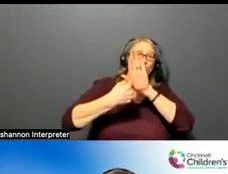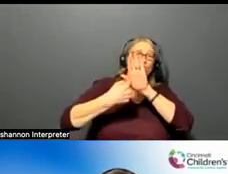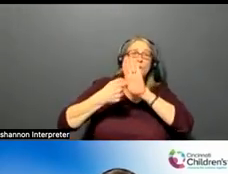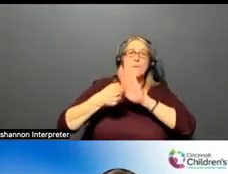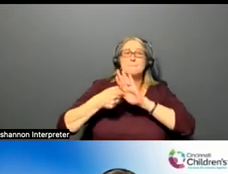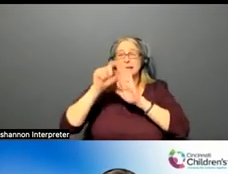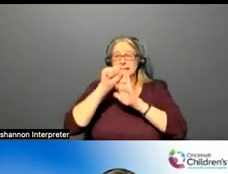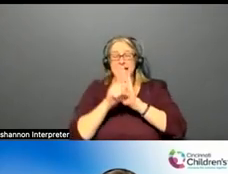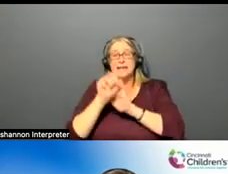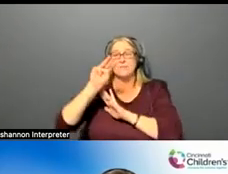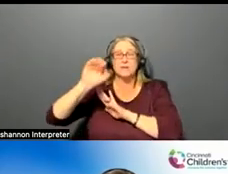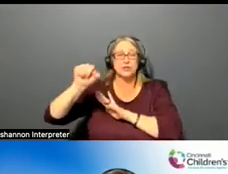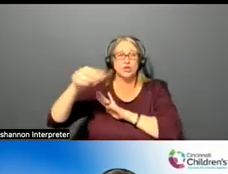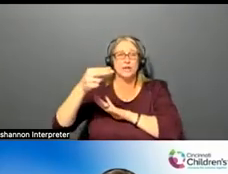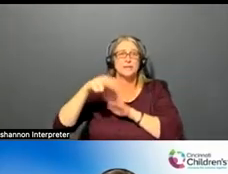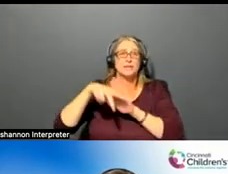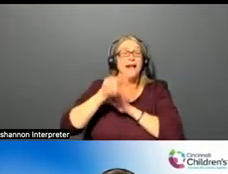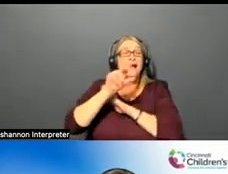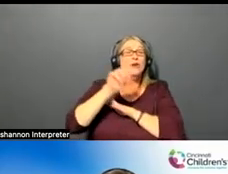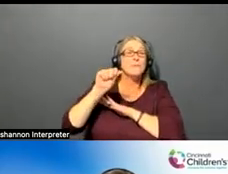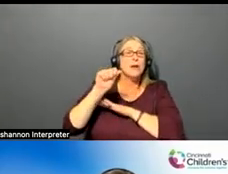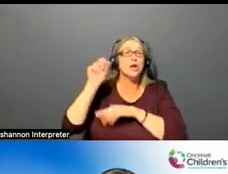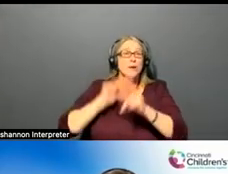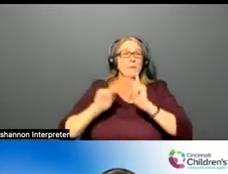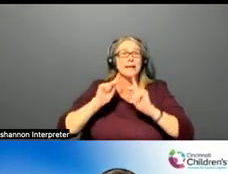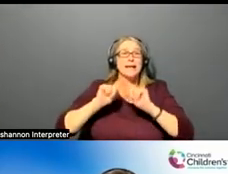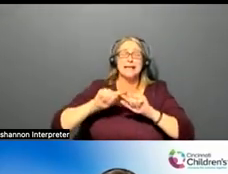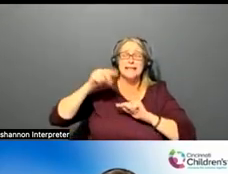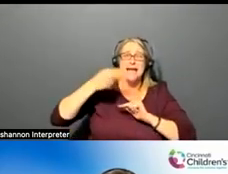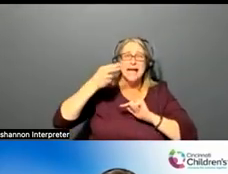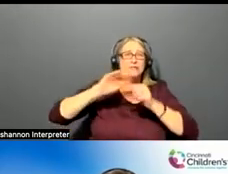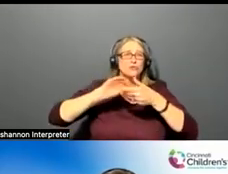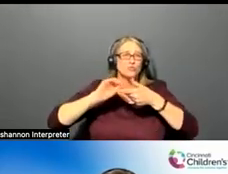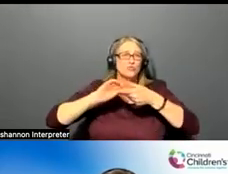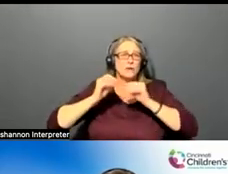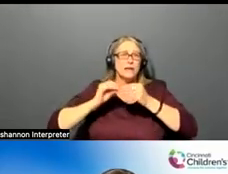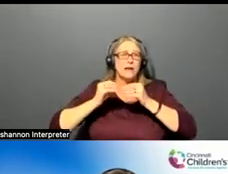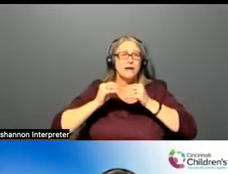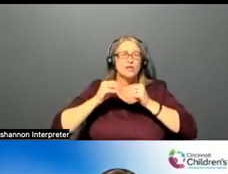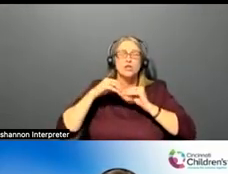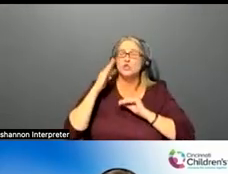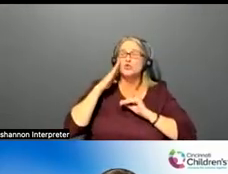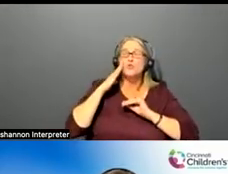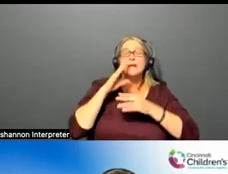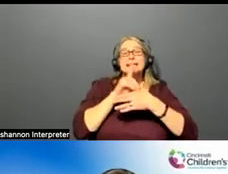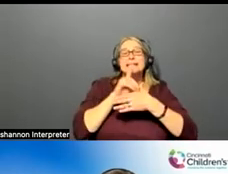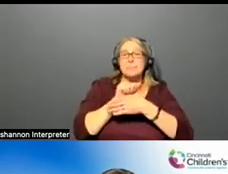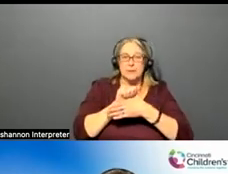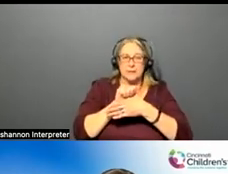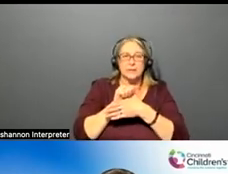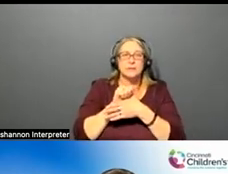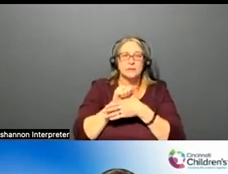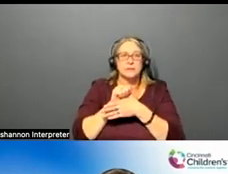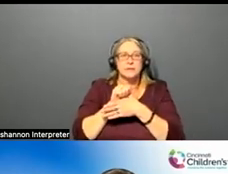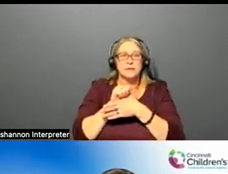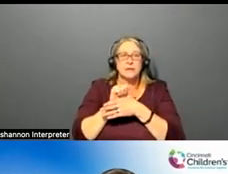showed, that African Americans has the highest rate of, you know, disability. And there's the indigenous